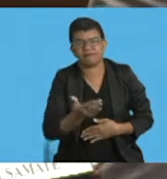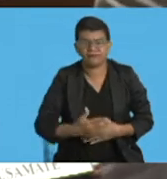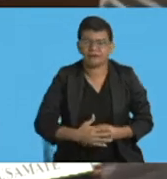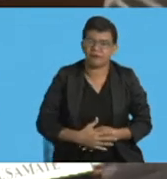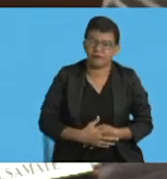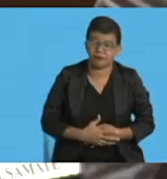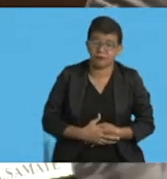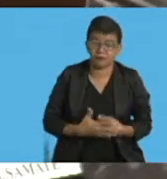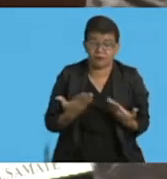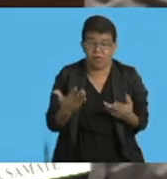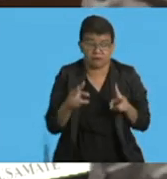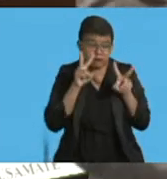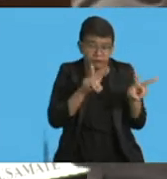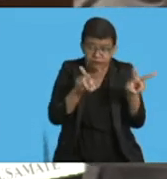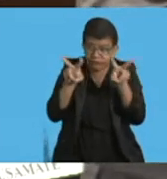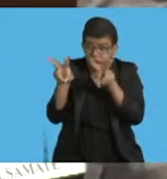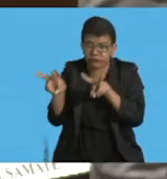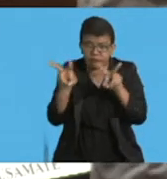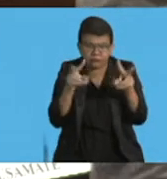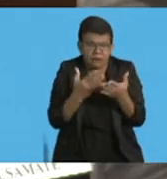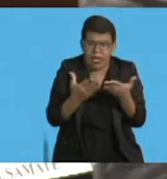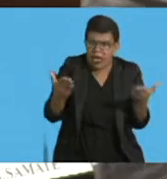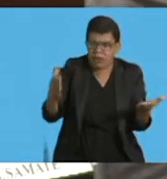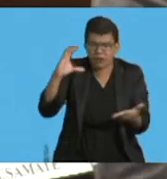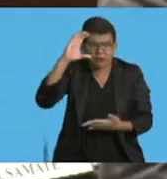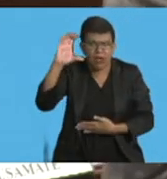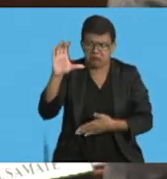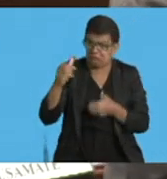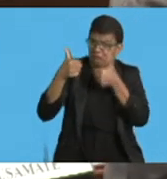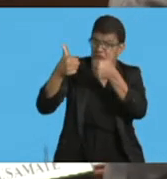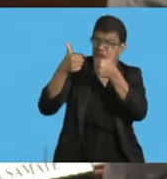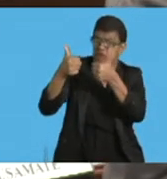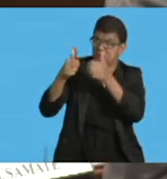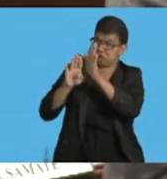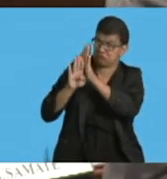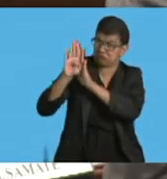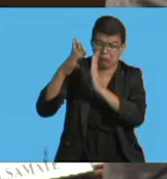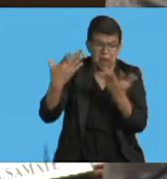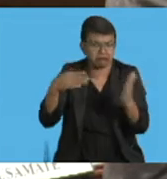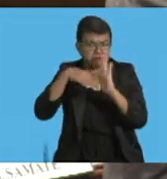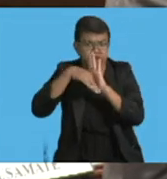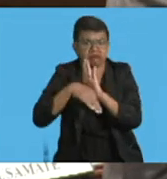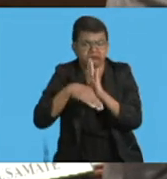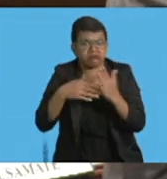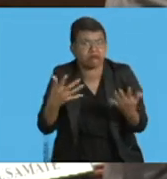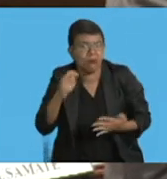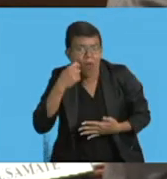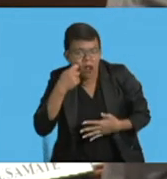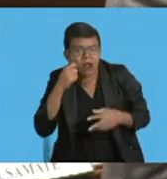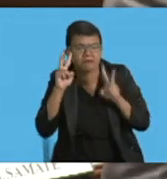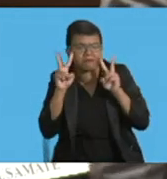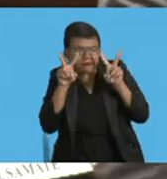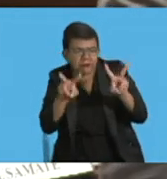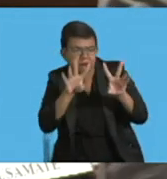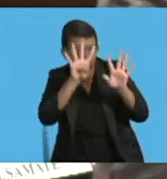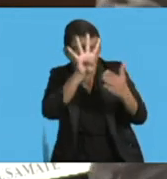determinants of whether a country is doing well, whether there's confidence in the economy, is what we call looking at the yield curve in the bond